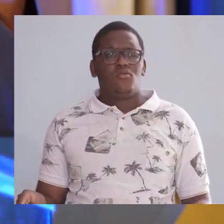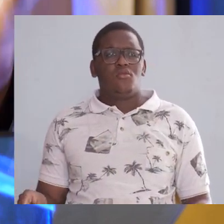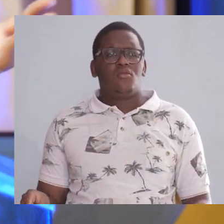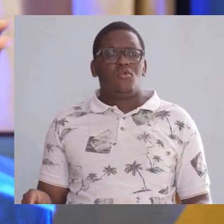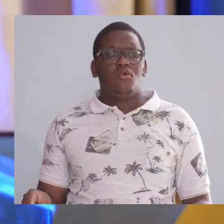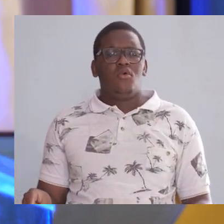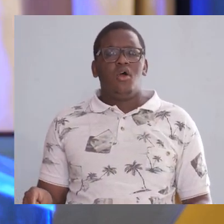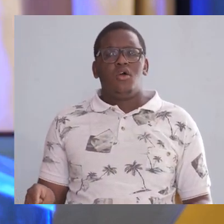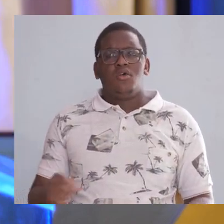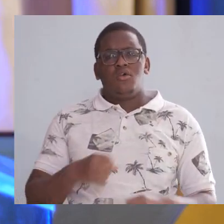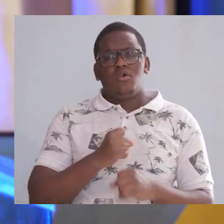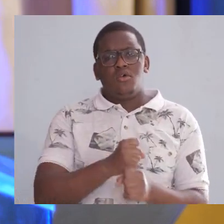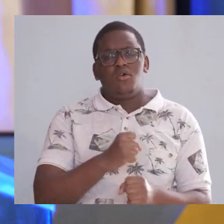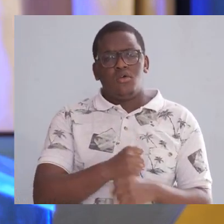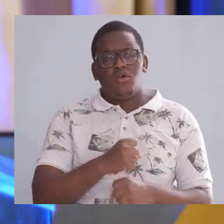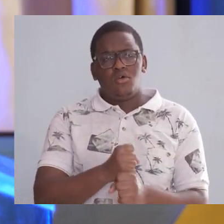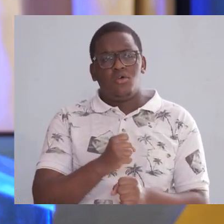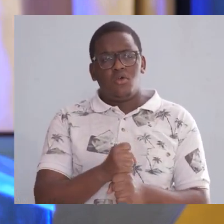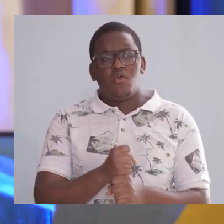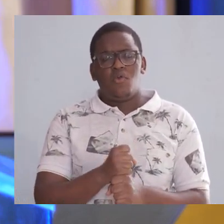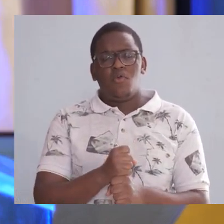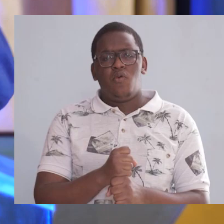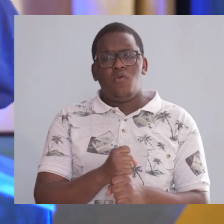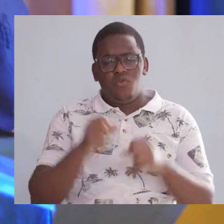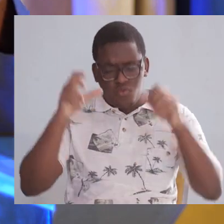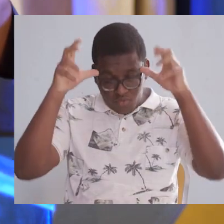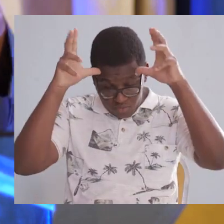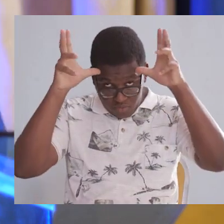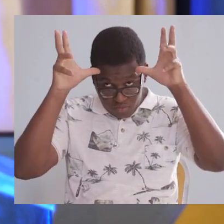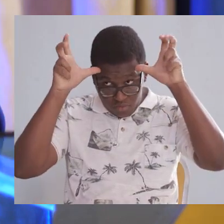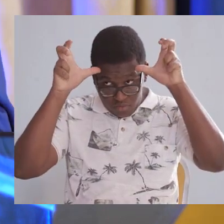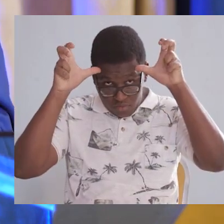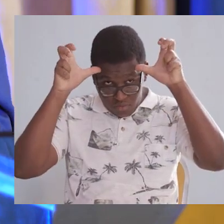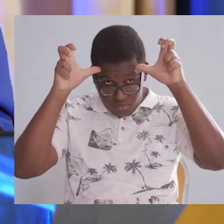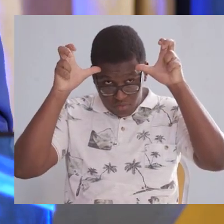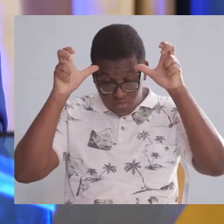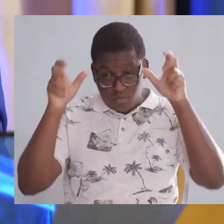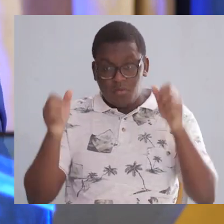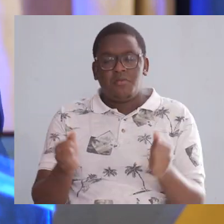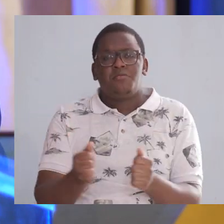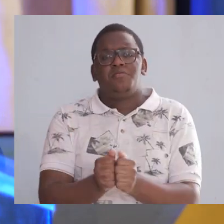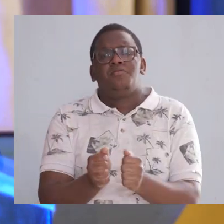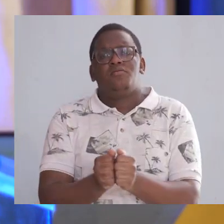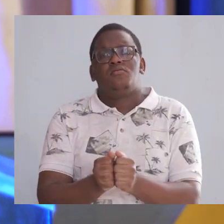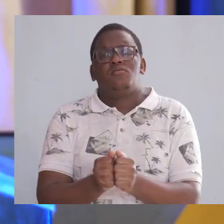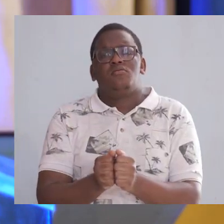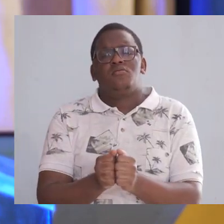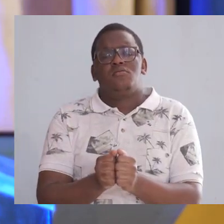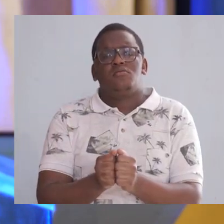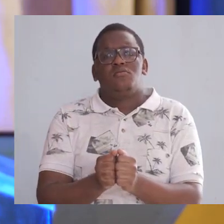far outweigh what wicked people have gathered through dubious means.